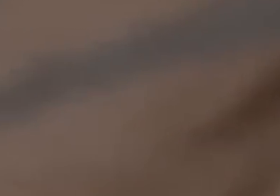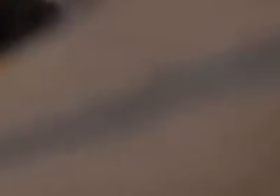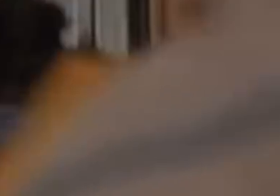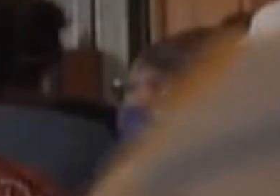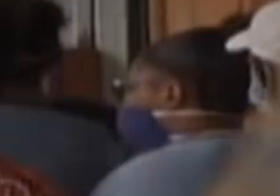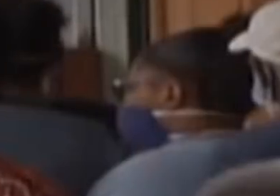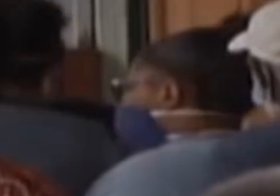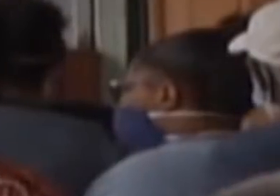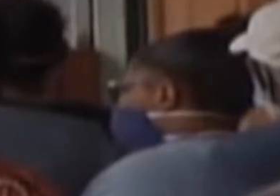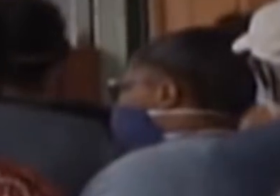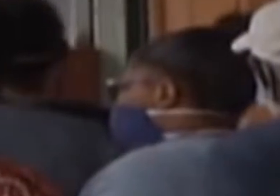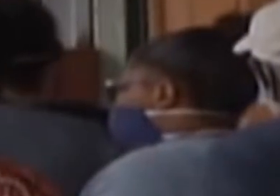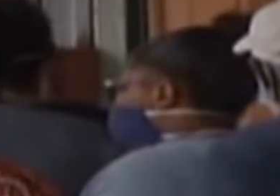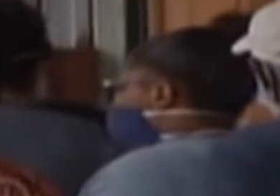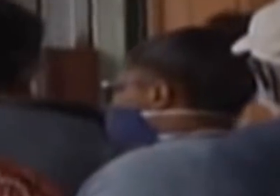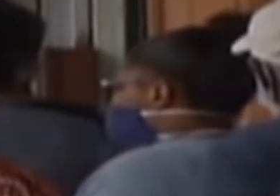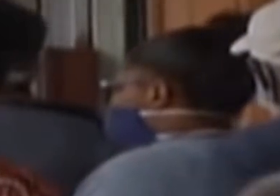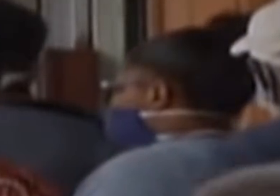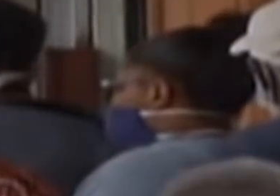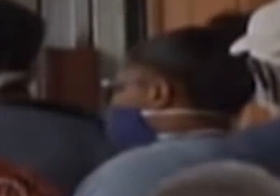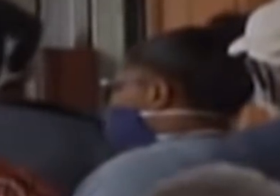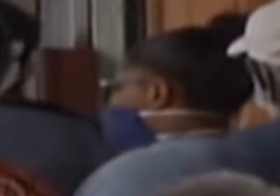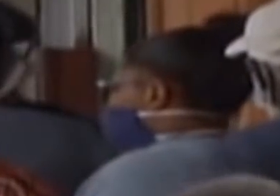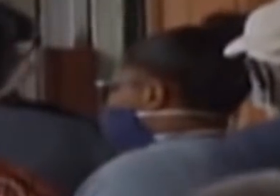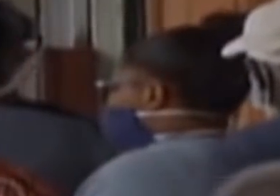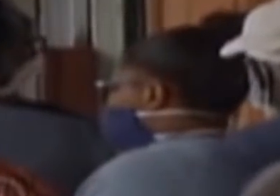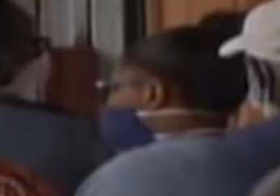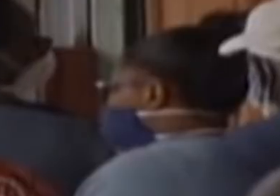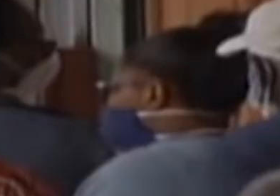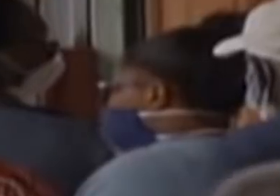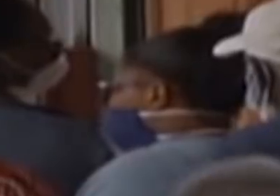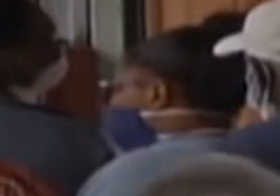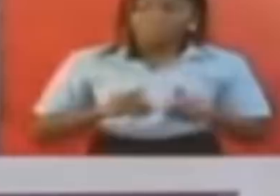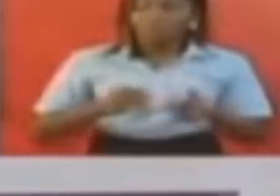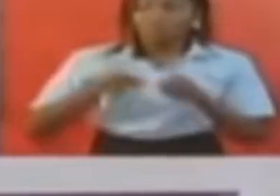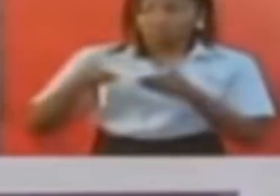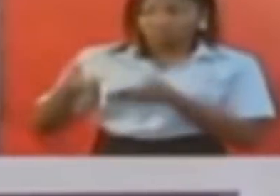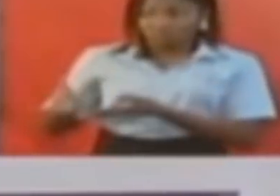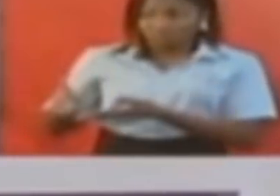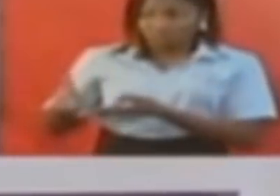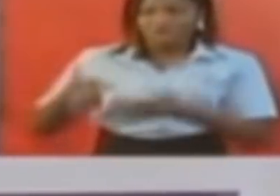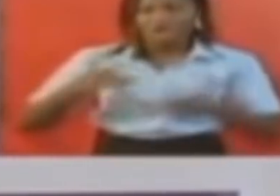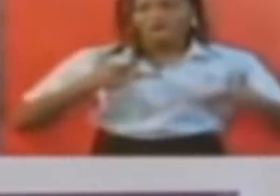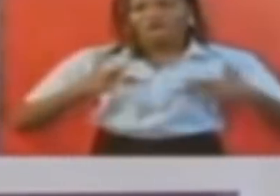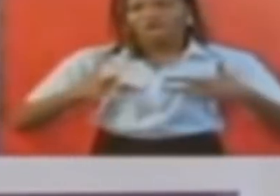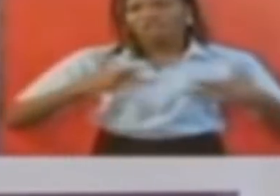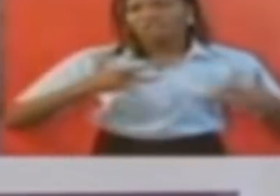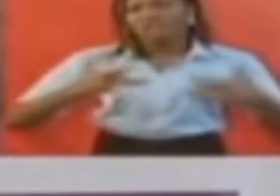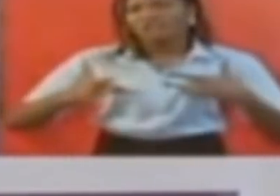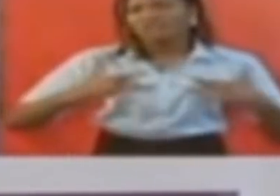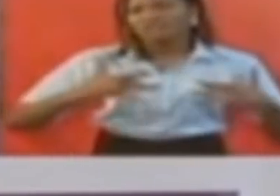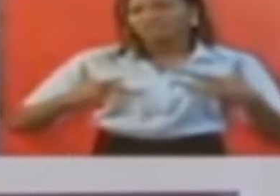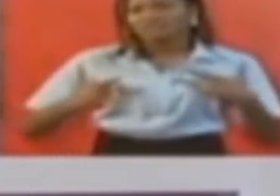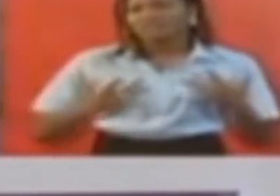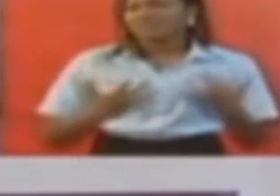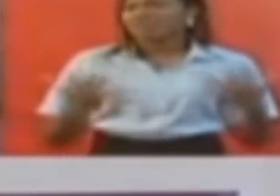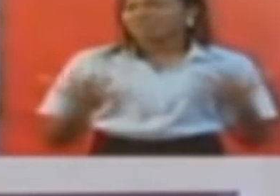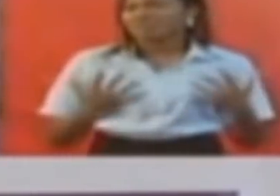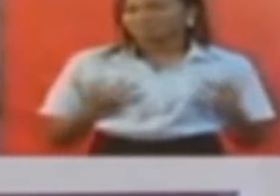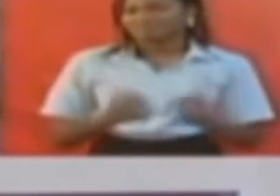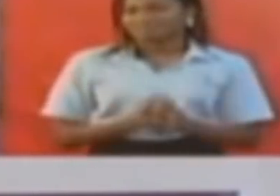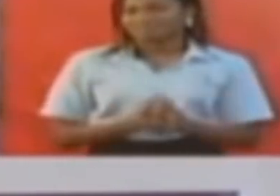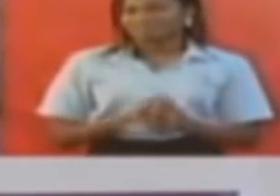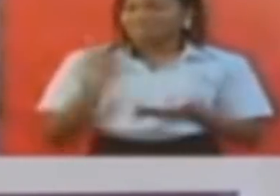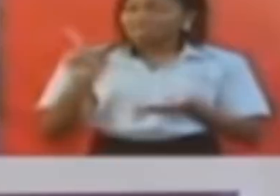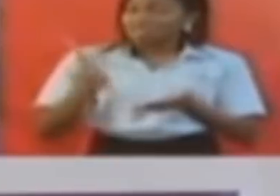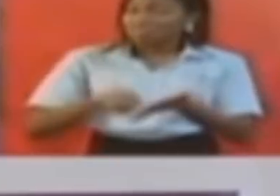times, patients are avoiding sharing information about their symptoms. So patients are sometimes downplaying their symptoms